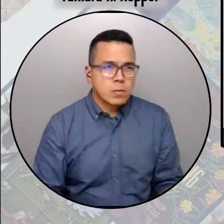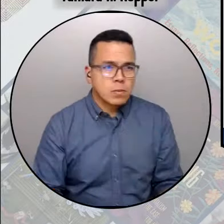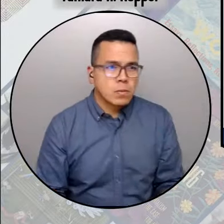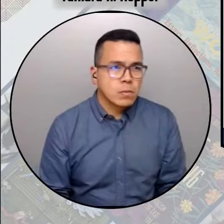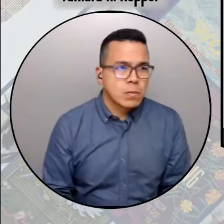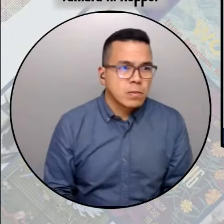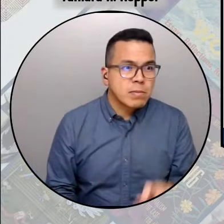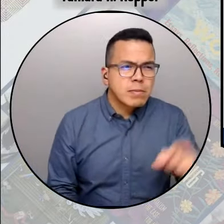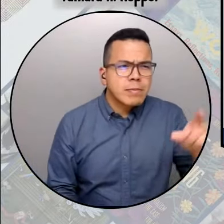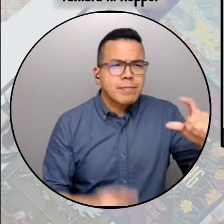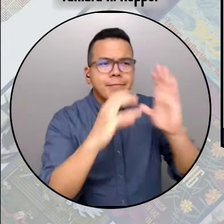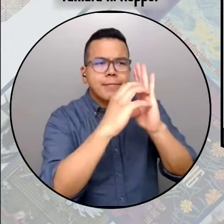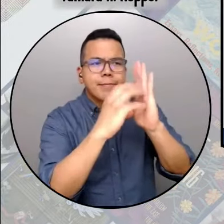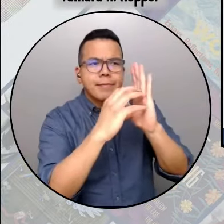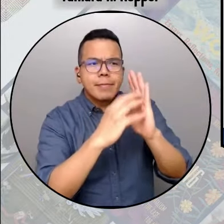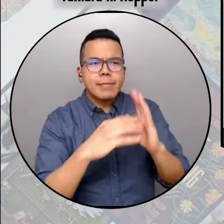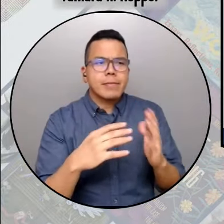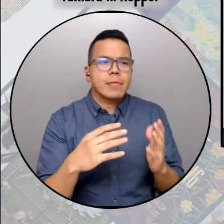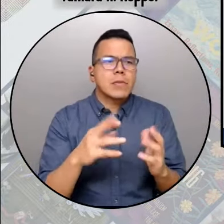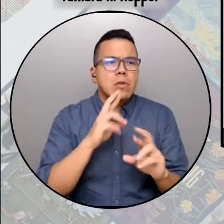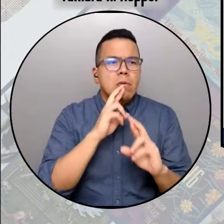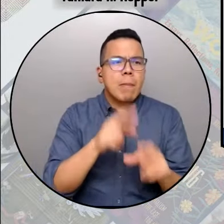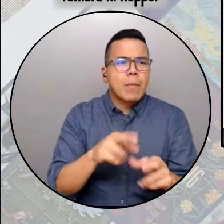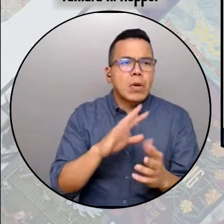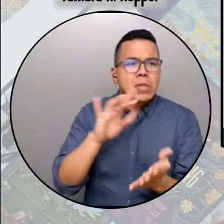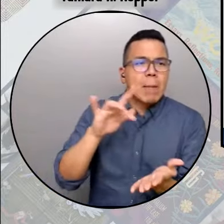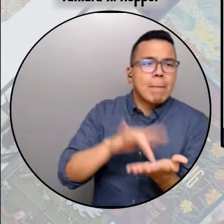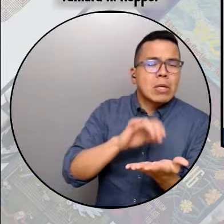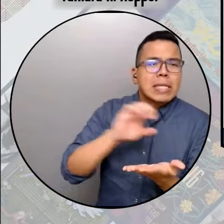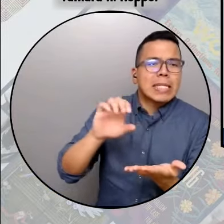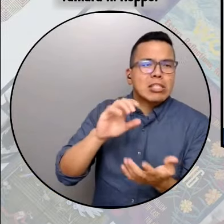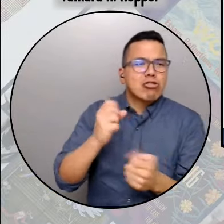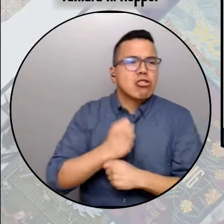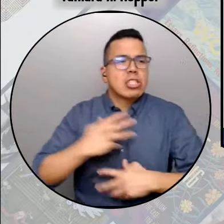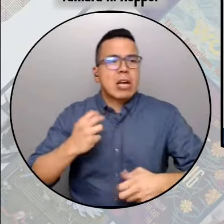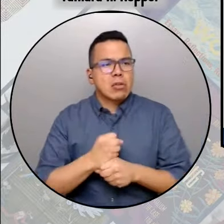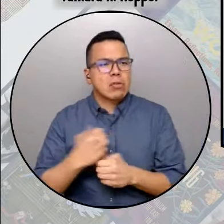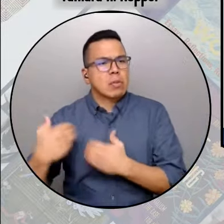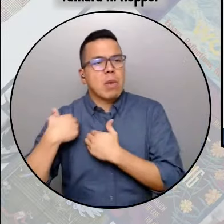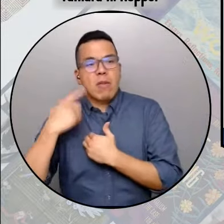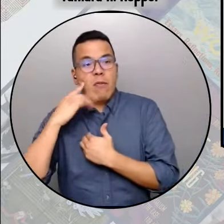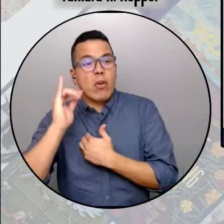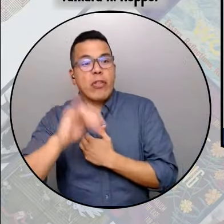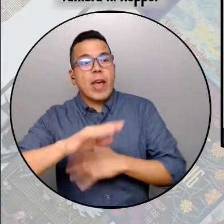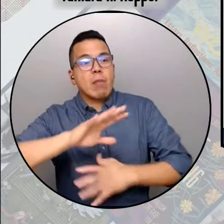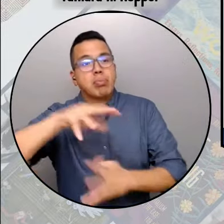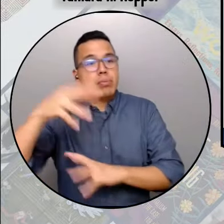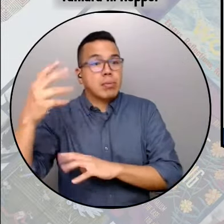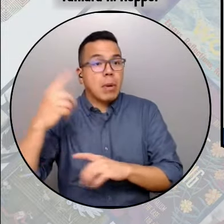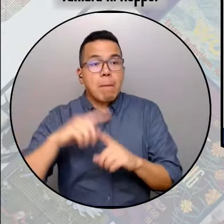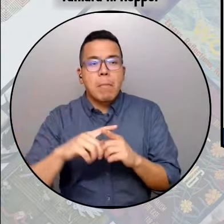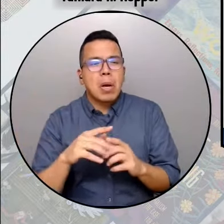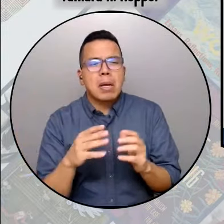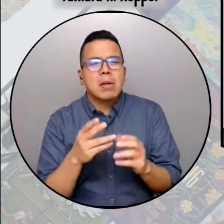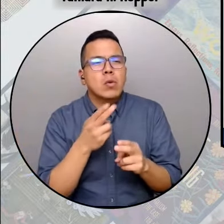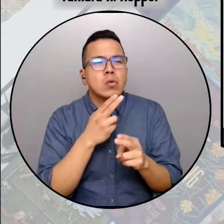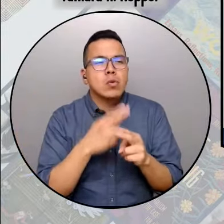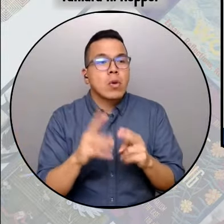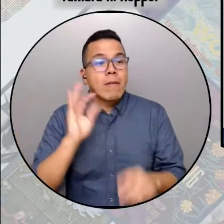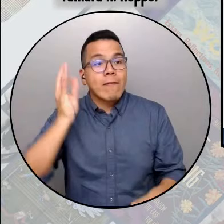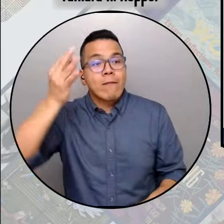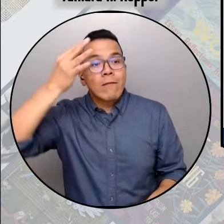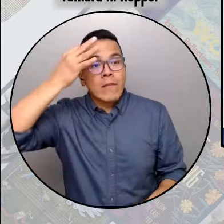Early reports suggested that a Middle Eastern terrorist may have been responsible for the carnage, but within days, federal authorities linked the attack to